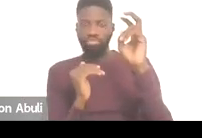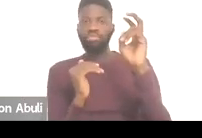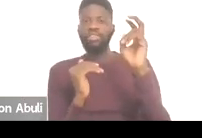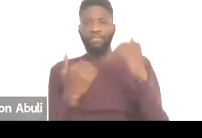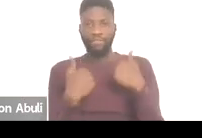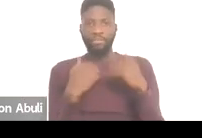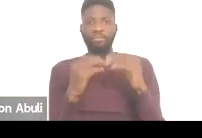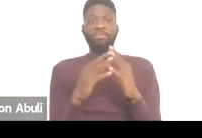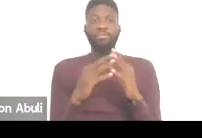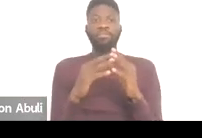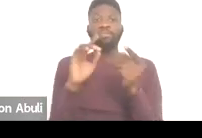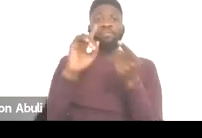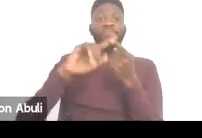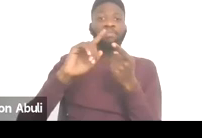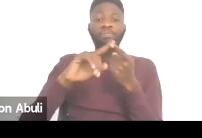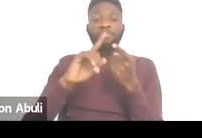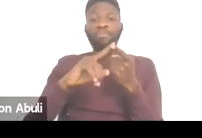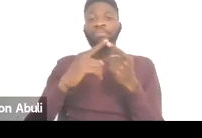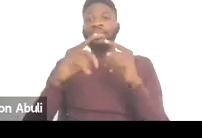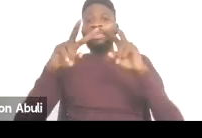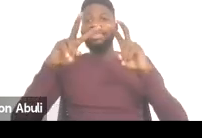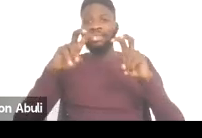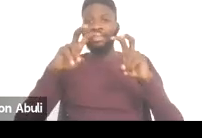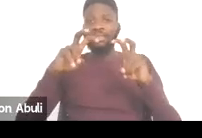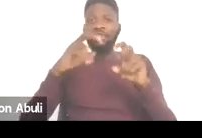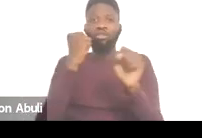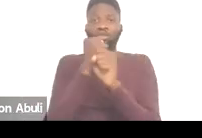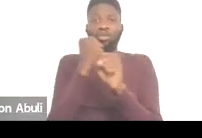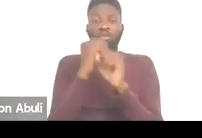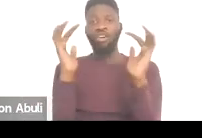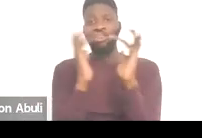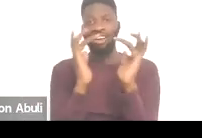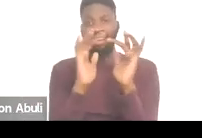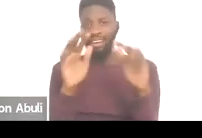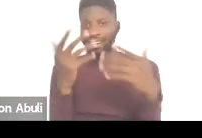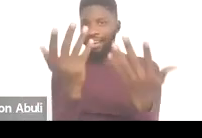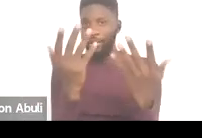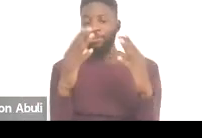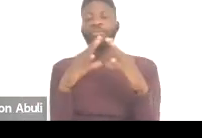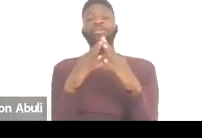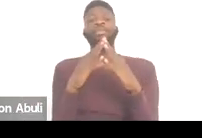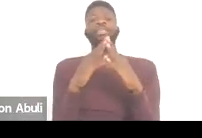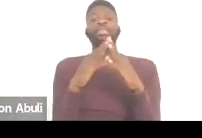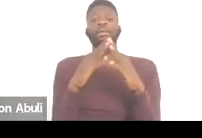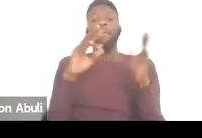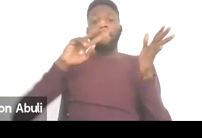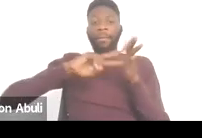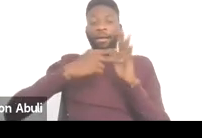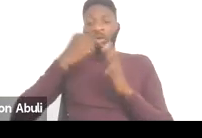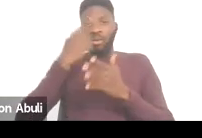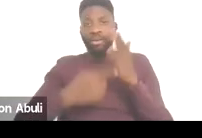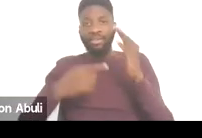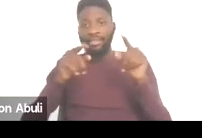look at how do you search for your jobs, online jobs. That is, at the end of the day,